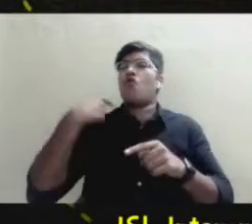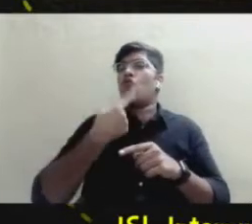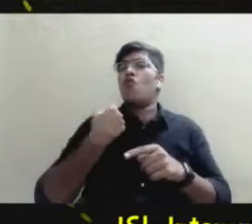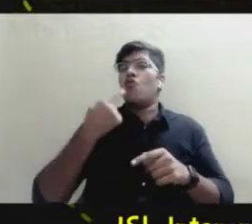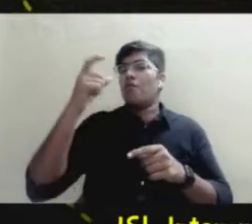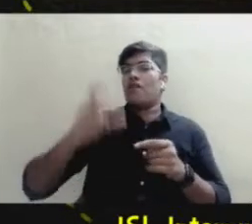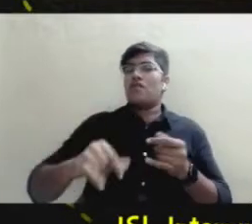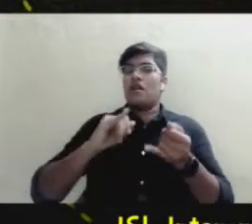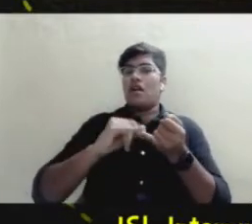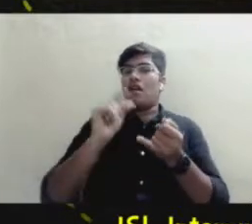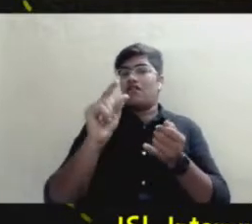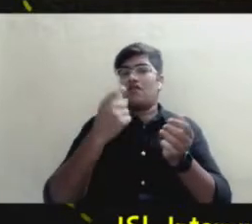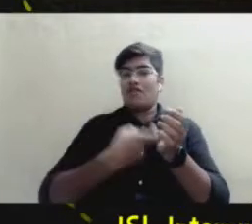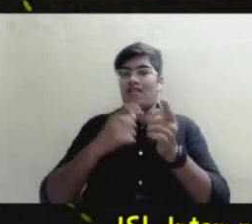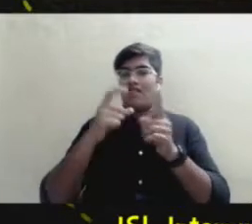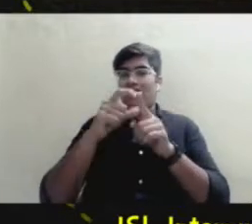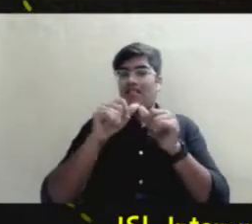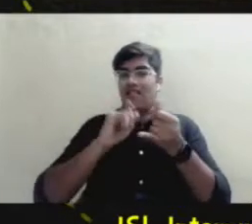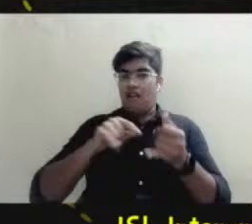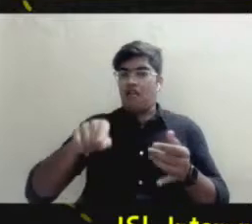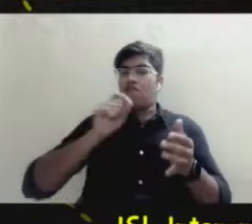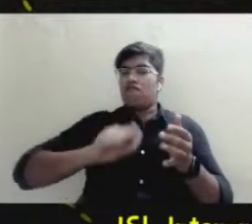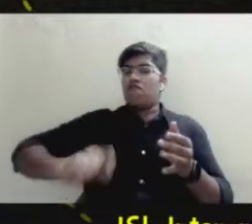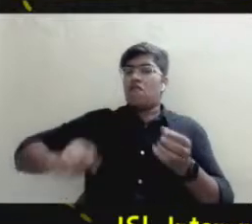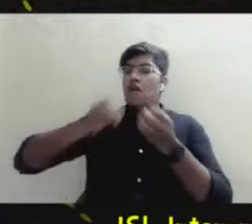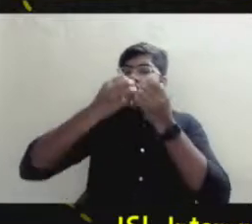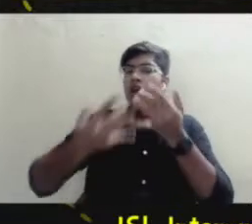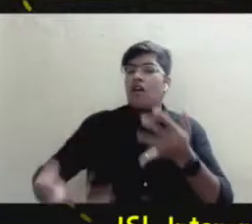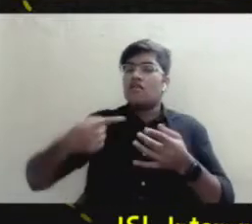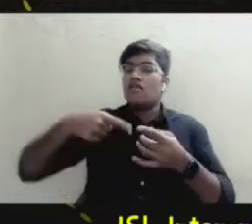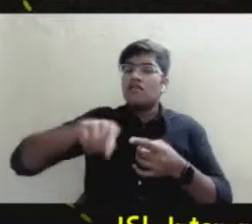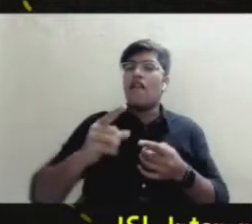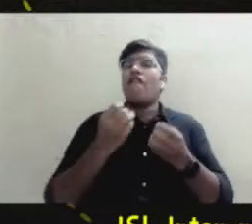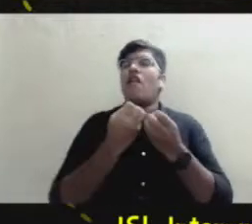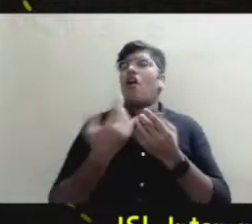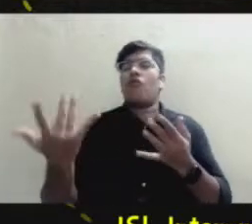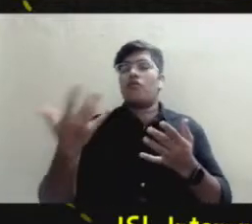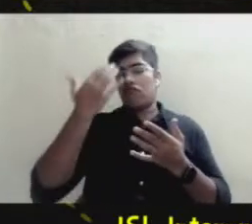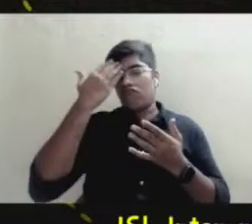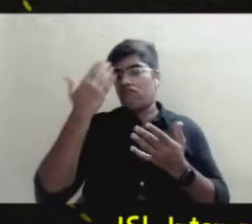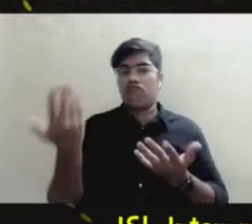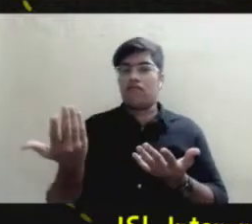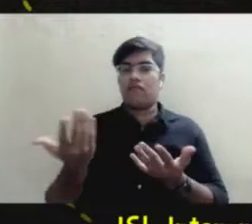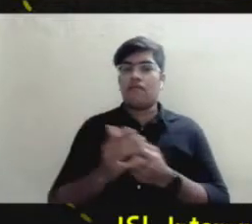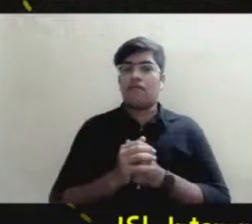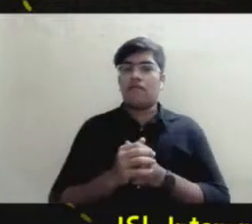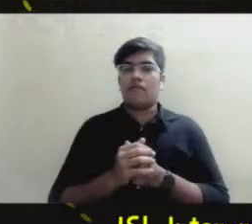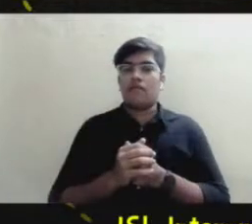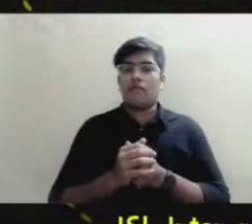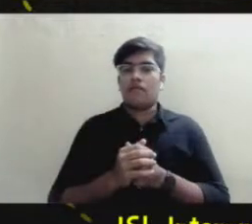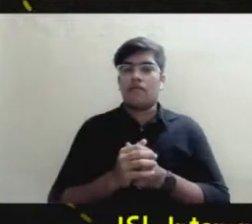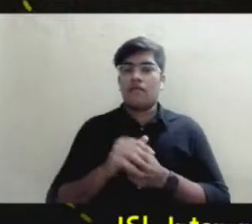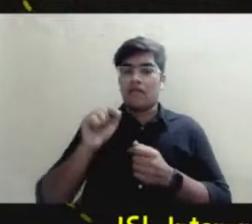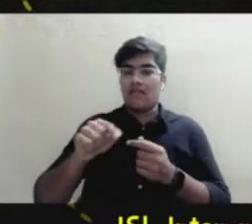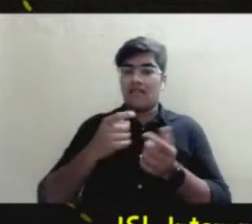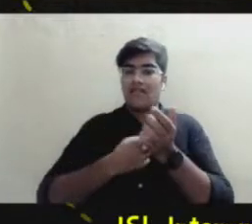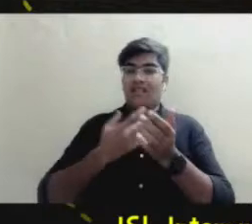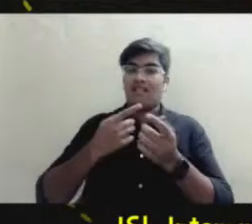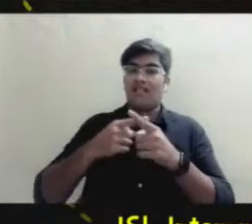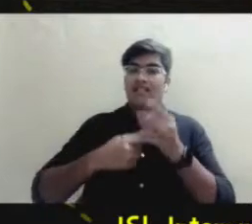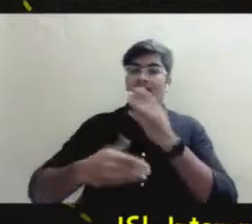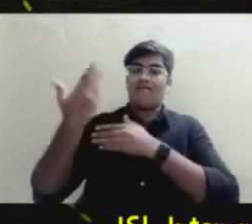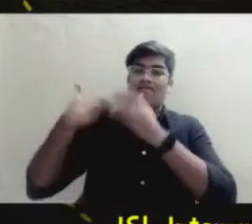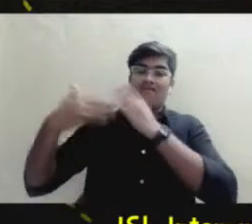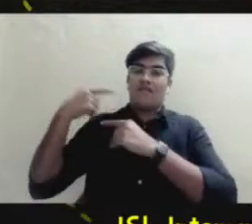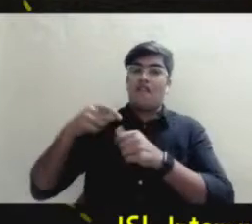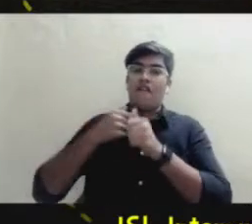were written by Surdas Ji himself. But the fact that even that tradition was being